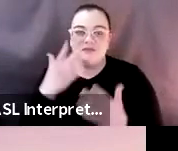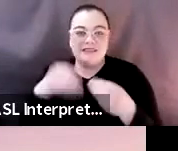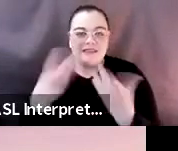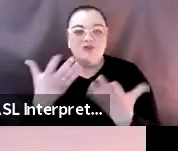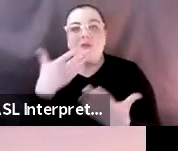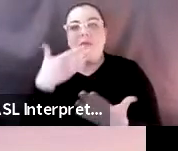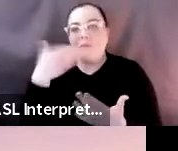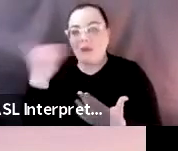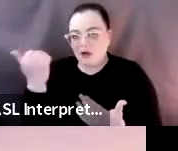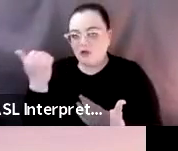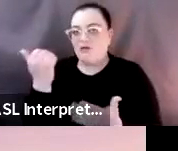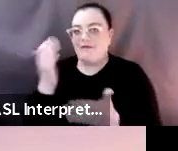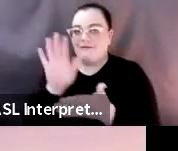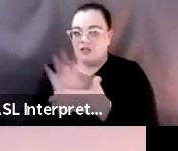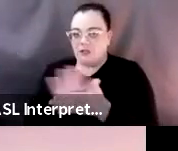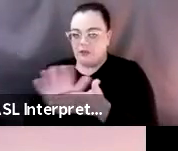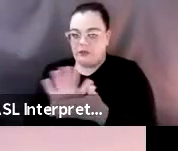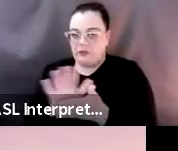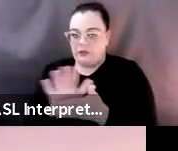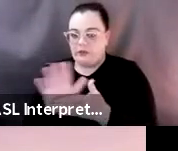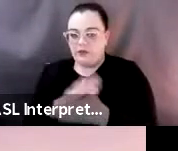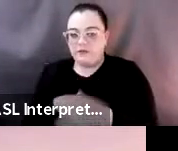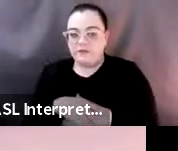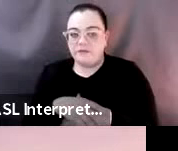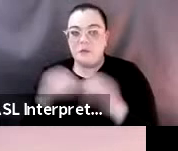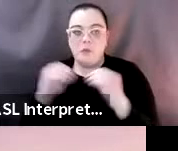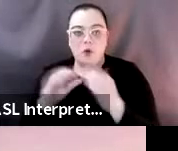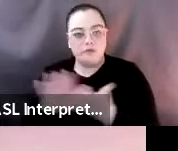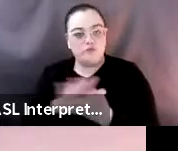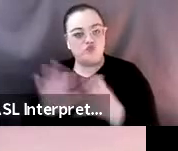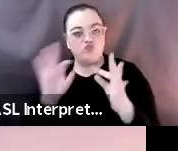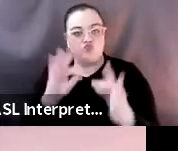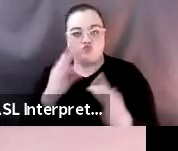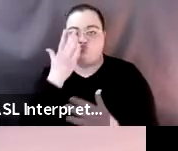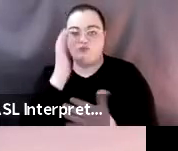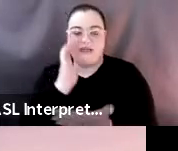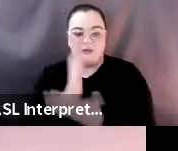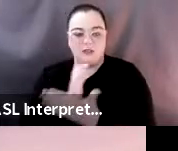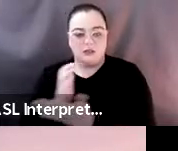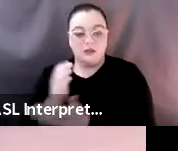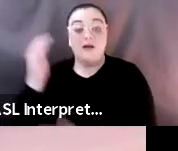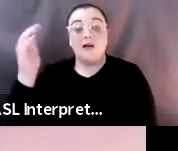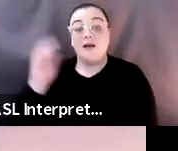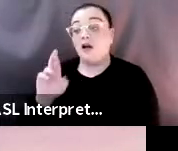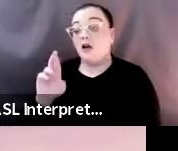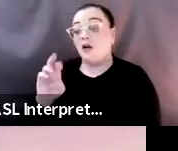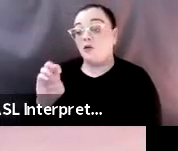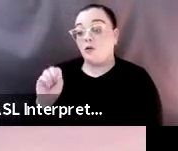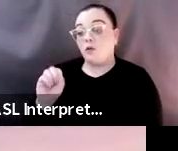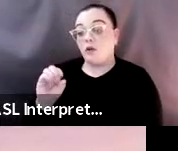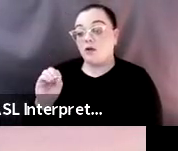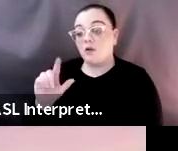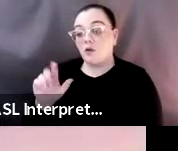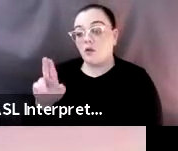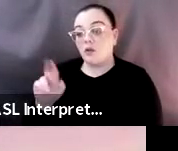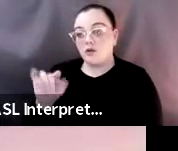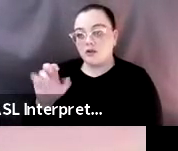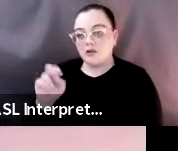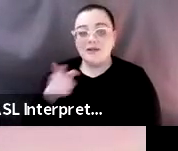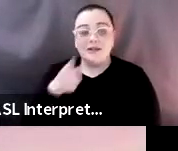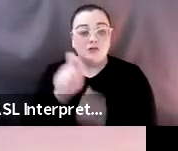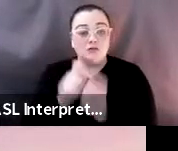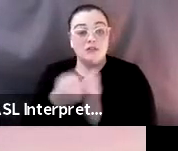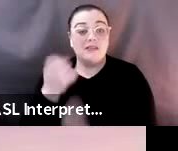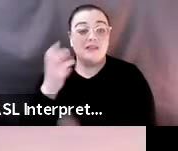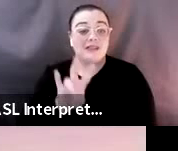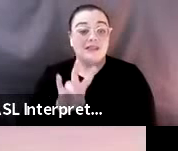quality is selected. Now your resolution, you can adjust this to 720 if you want to save